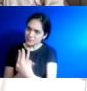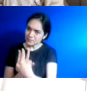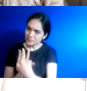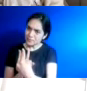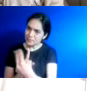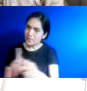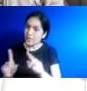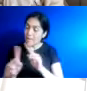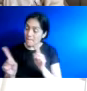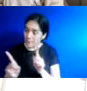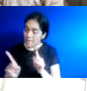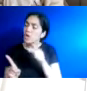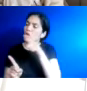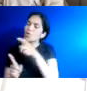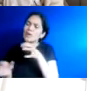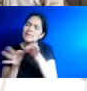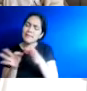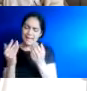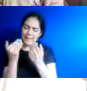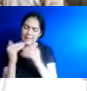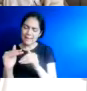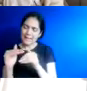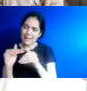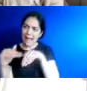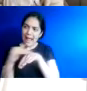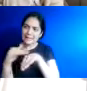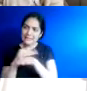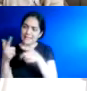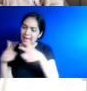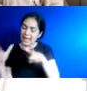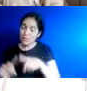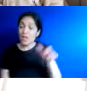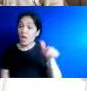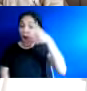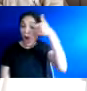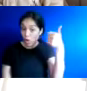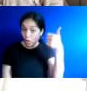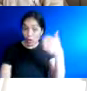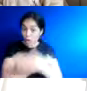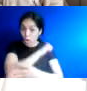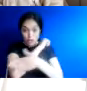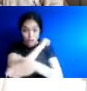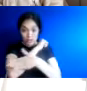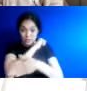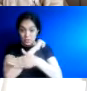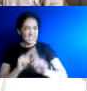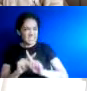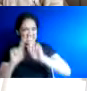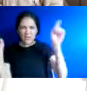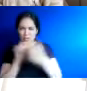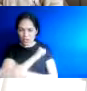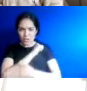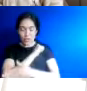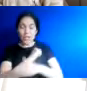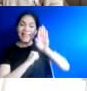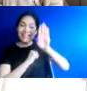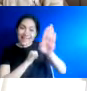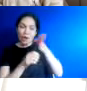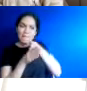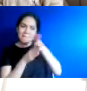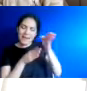limited access to language, even in foreign countries where their main form of communication or their main language isn't English,